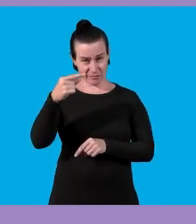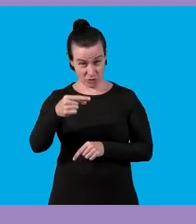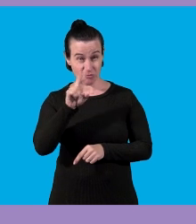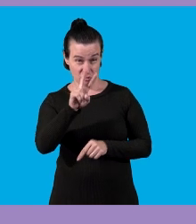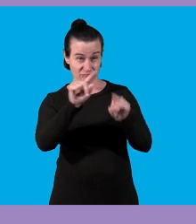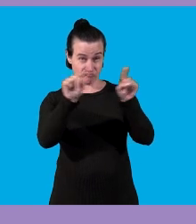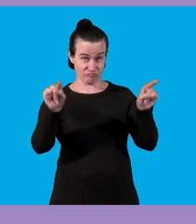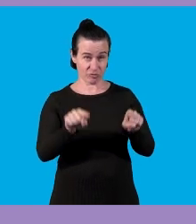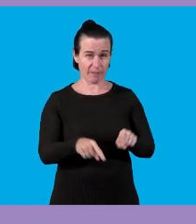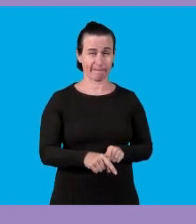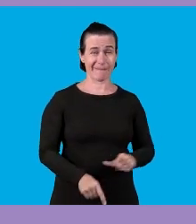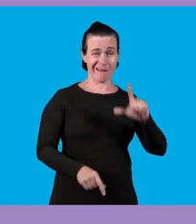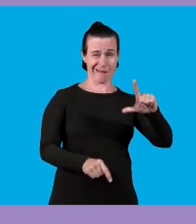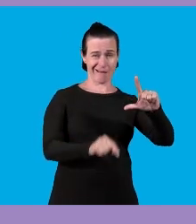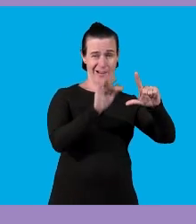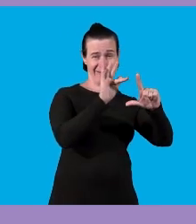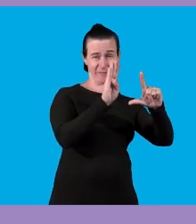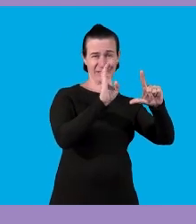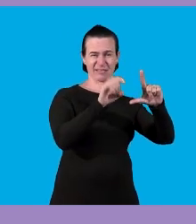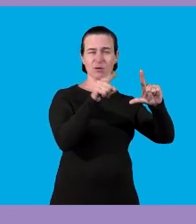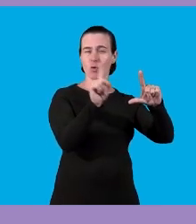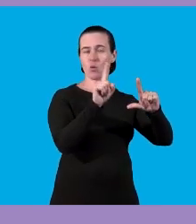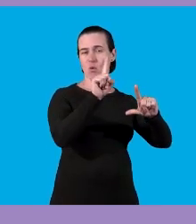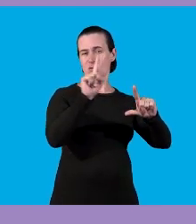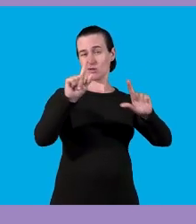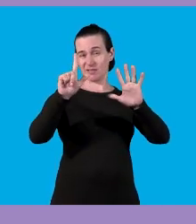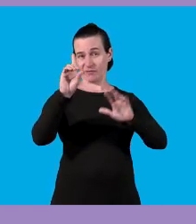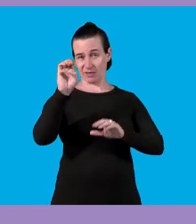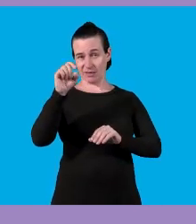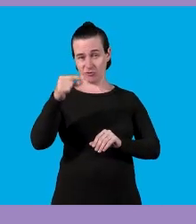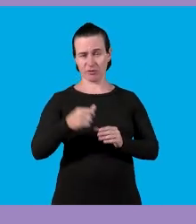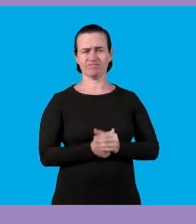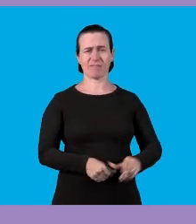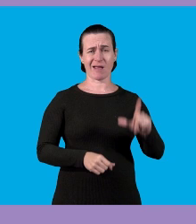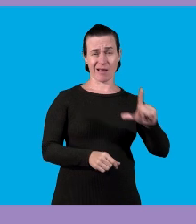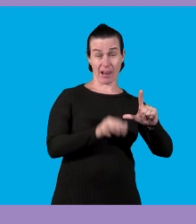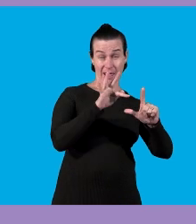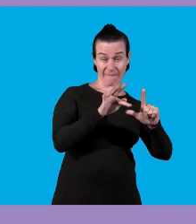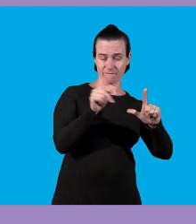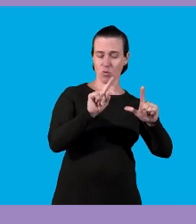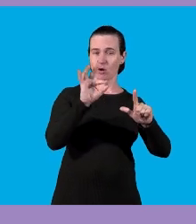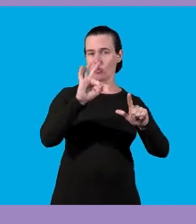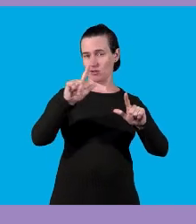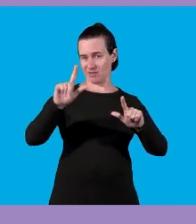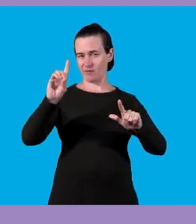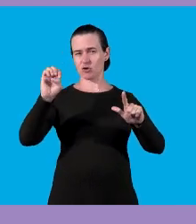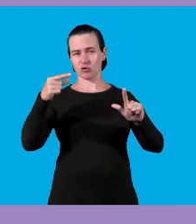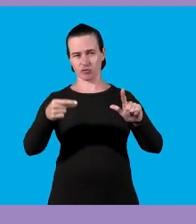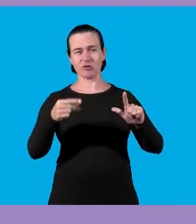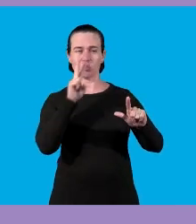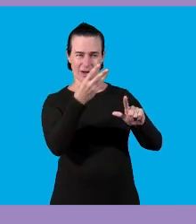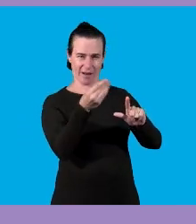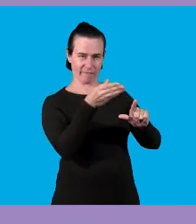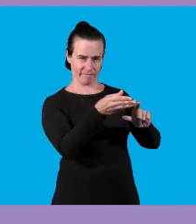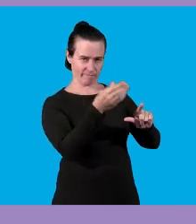ABCDEFG, angle FBC is 117 and angle F is 37 degrees. They have